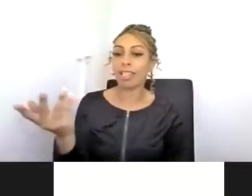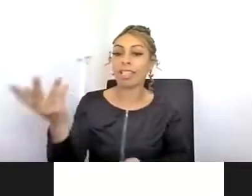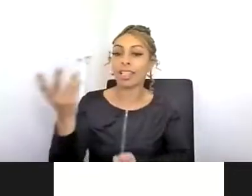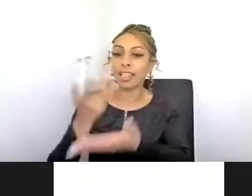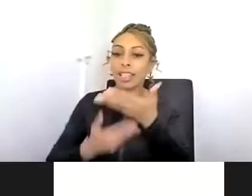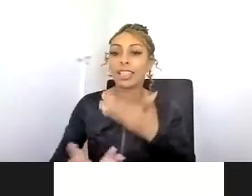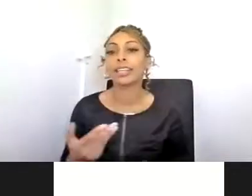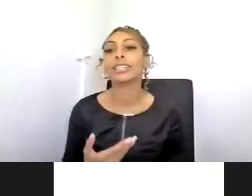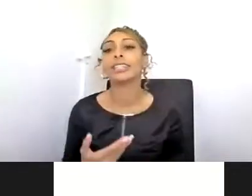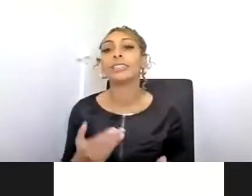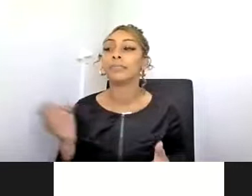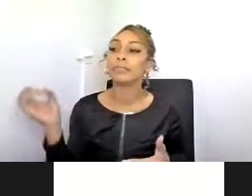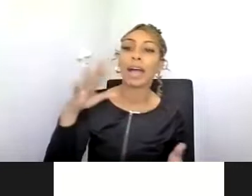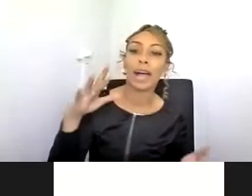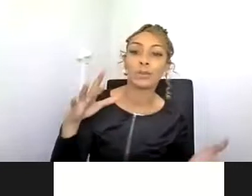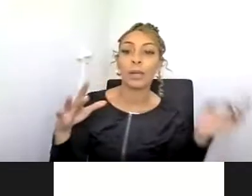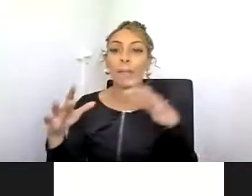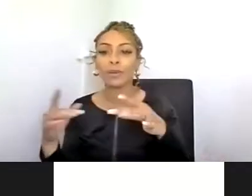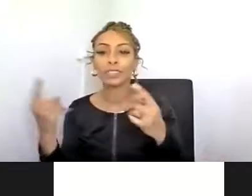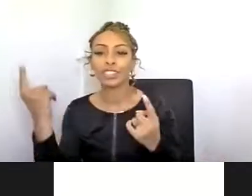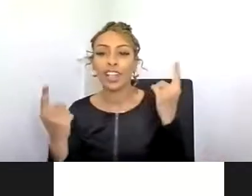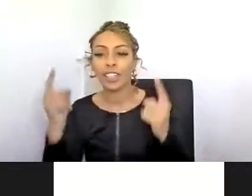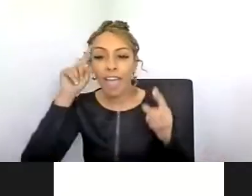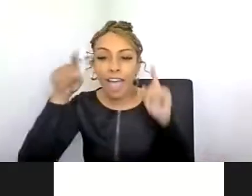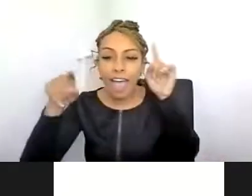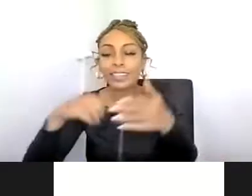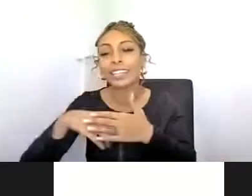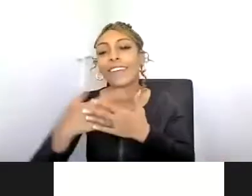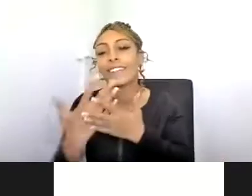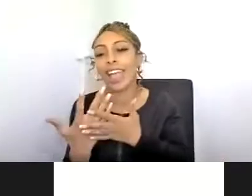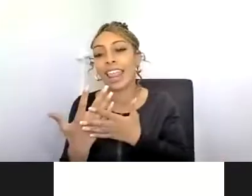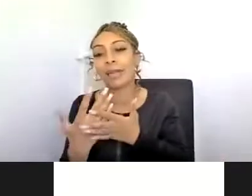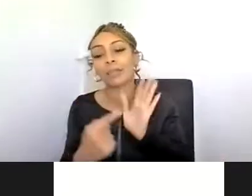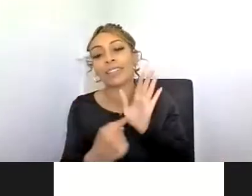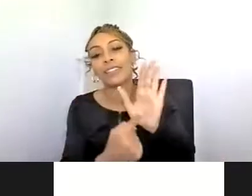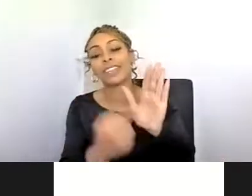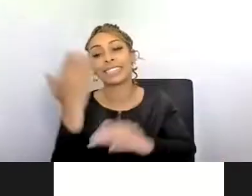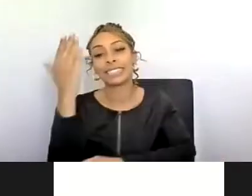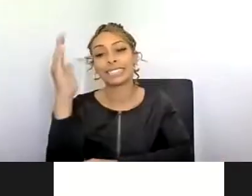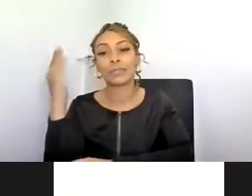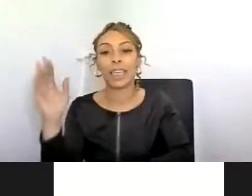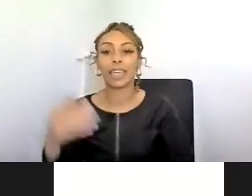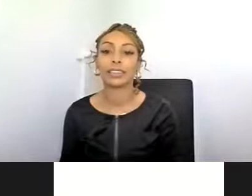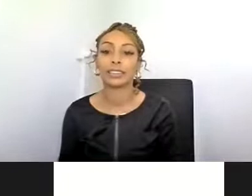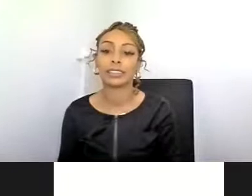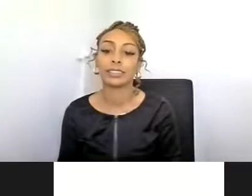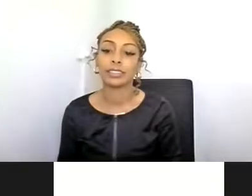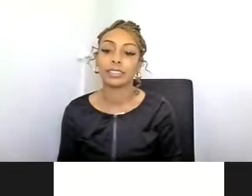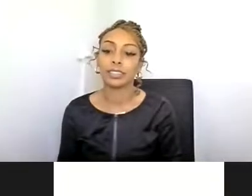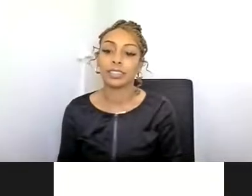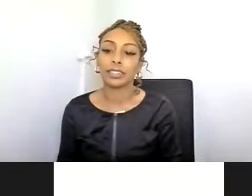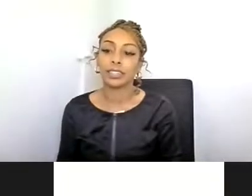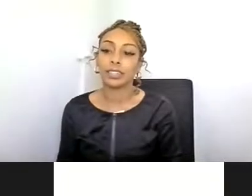They were able to bounce off each other in regards to developing the display and look at different ways of